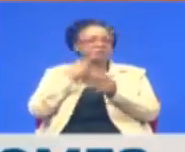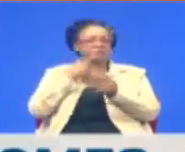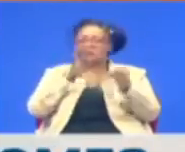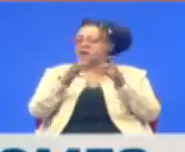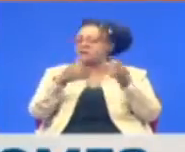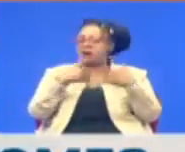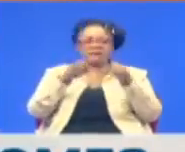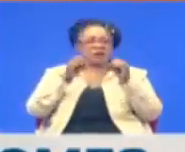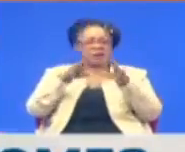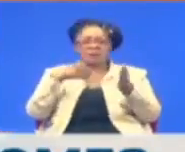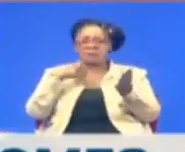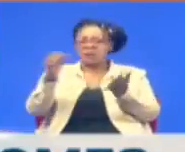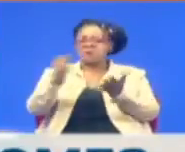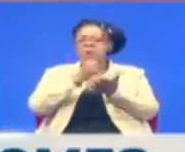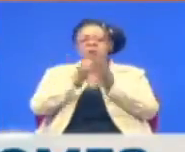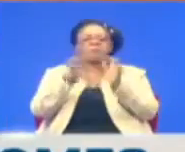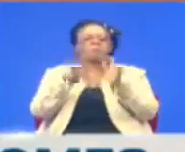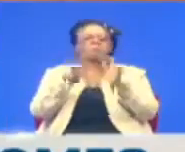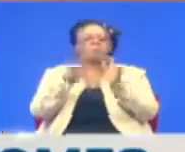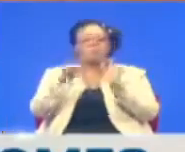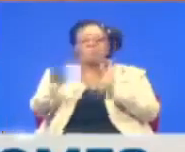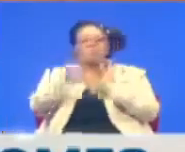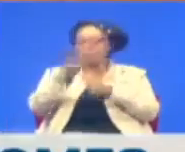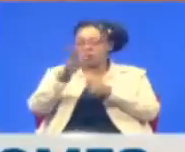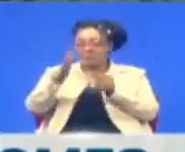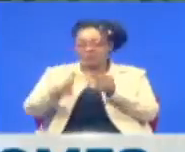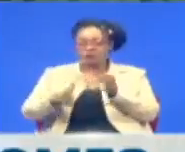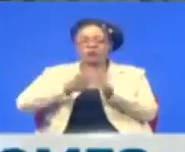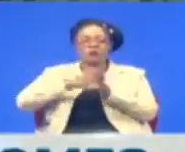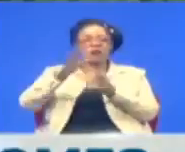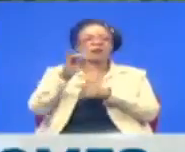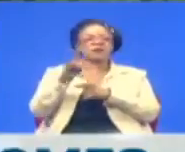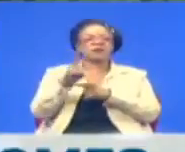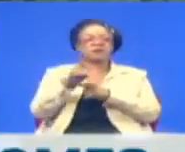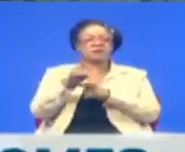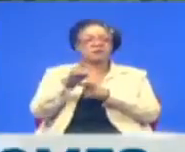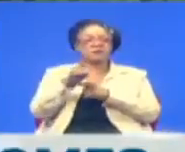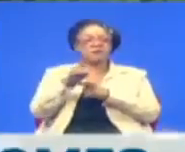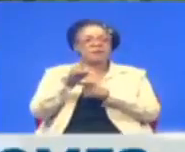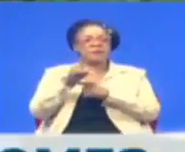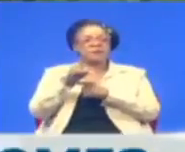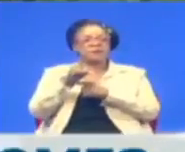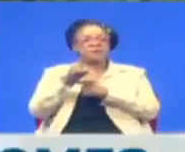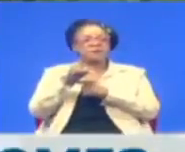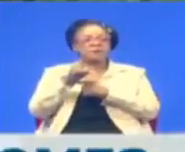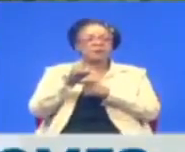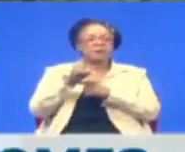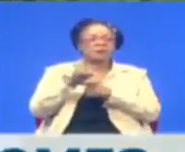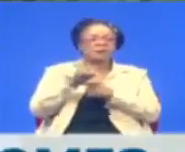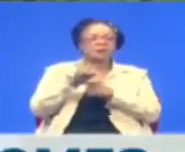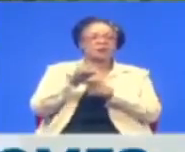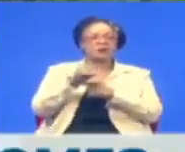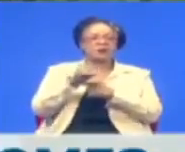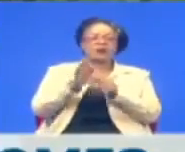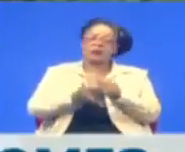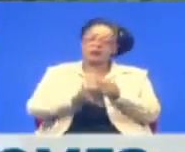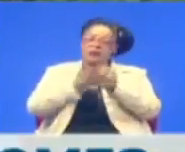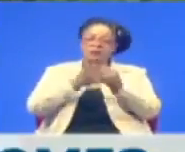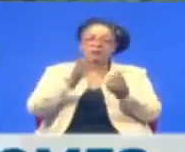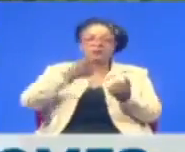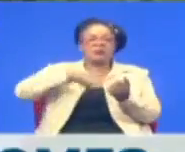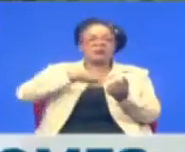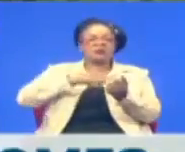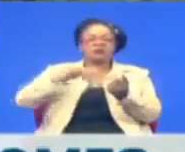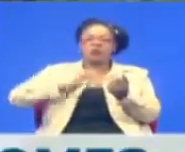ID mimi sitaki nitatafuta mwenye kama ID." Ningeomba tafadhali mtu saidie. Wamama